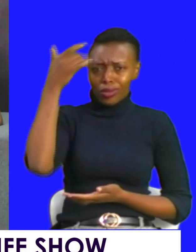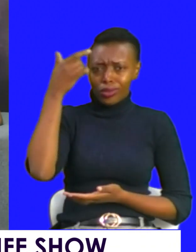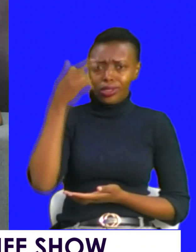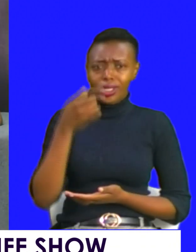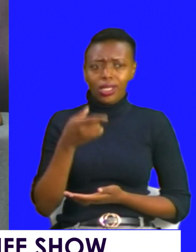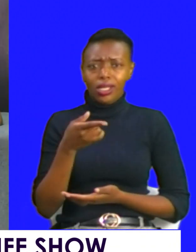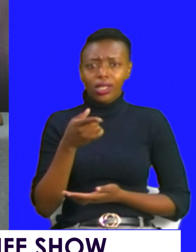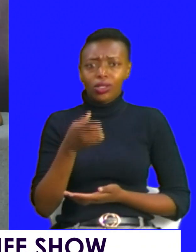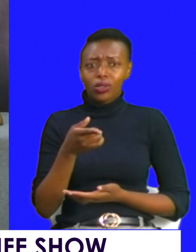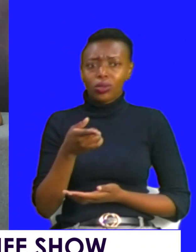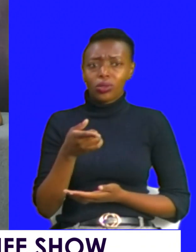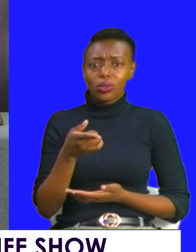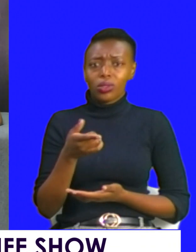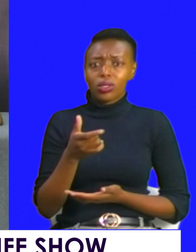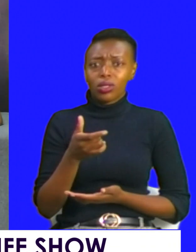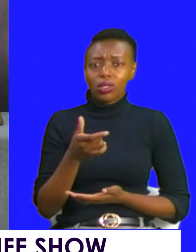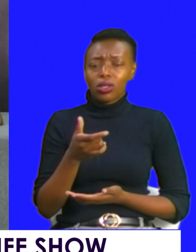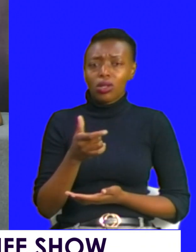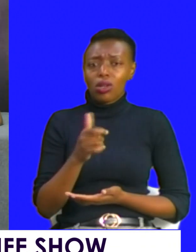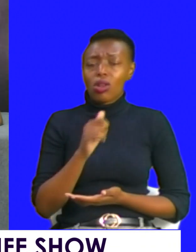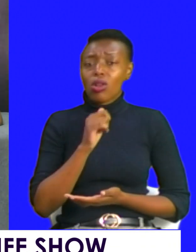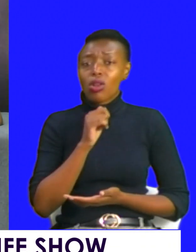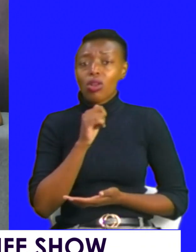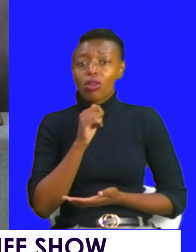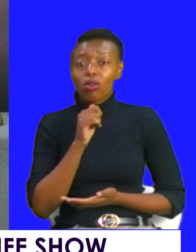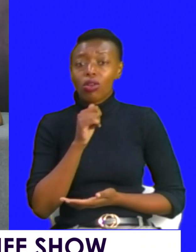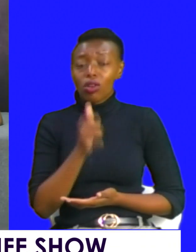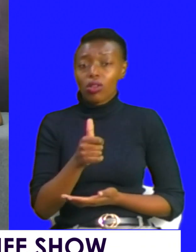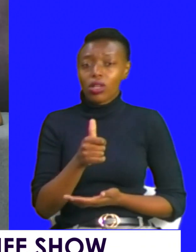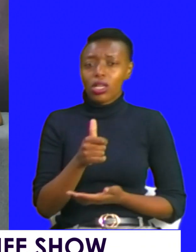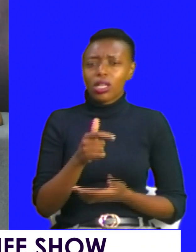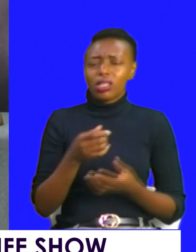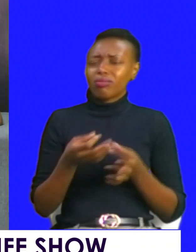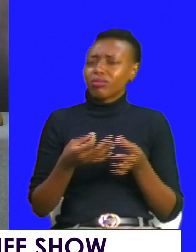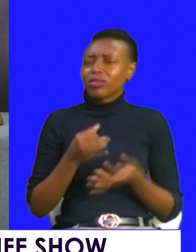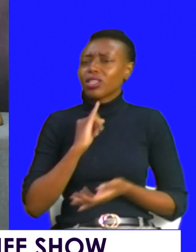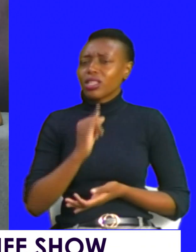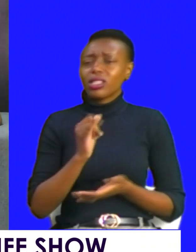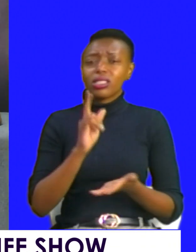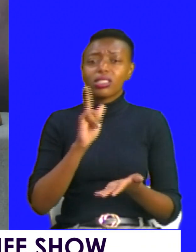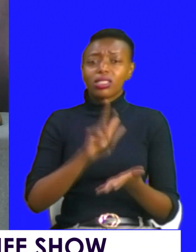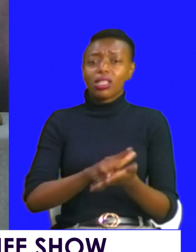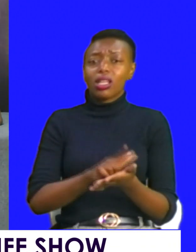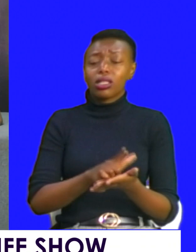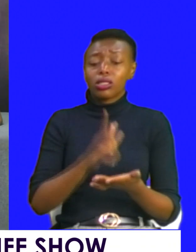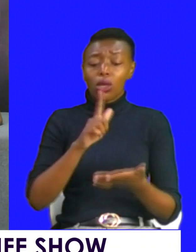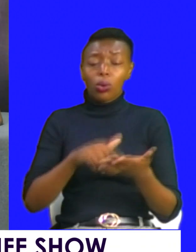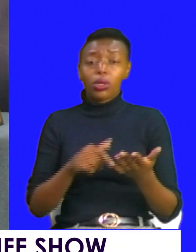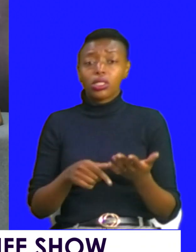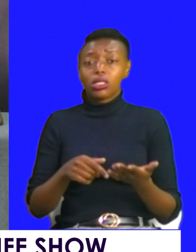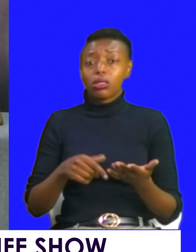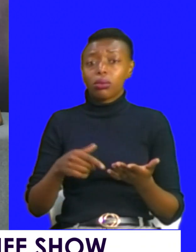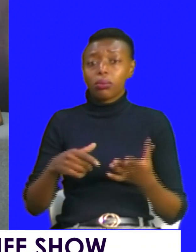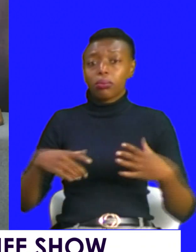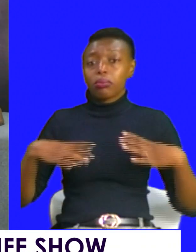what you don't have. So Is that what people call fake it until you make it? oh, that's another I wouldn't. thing. Okay, today Gen Z will